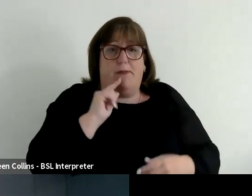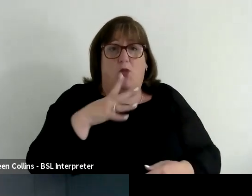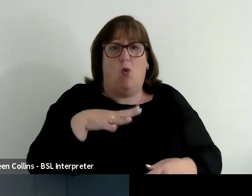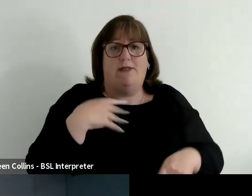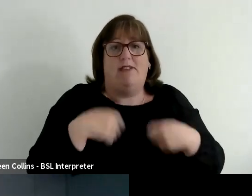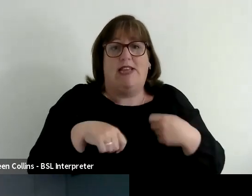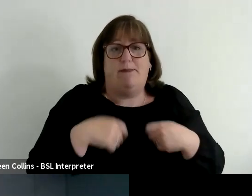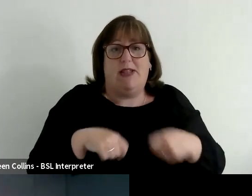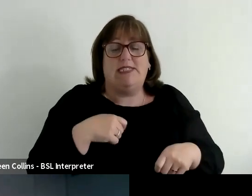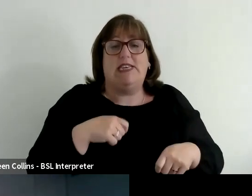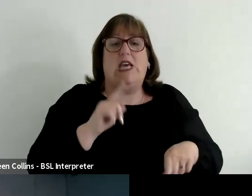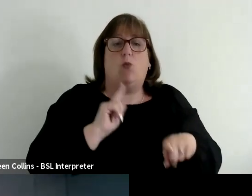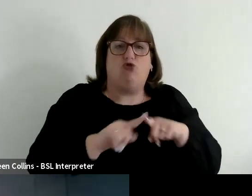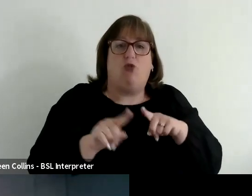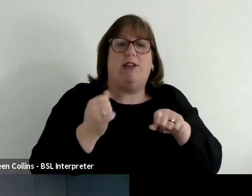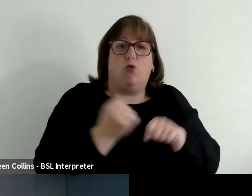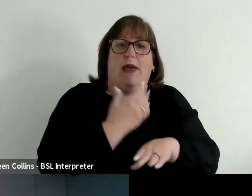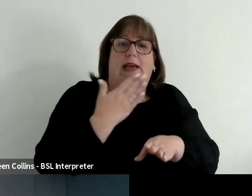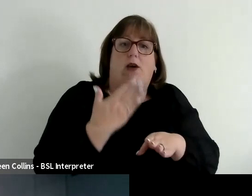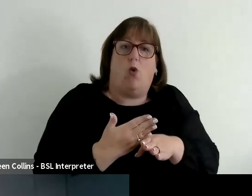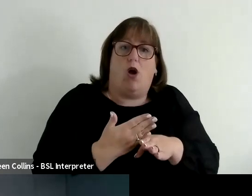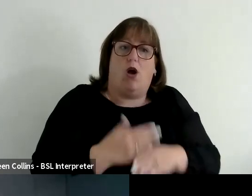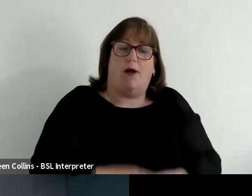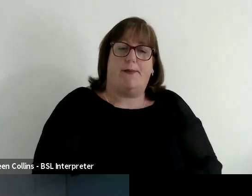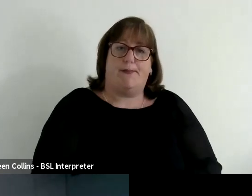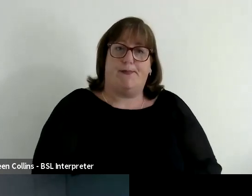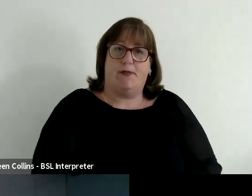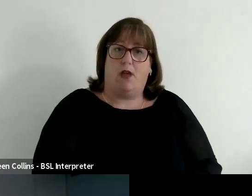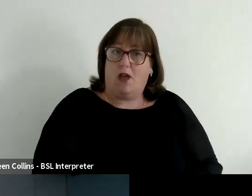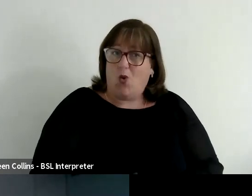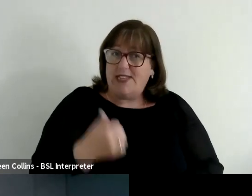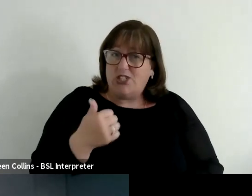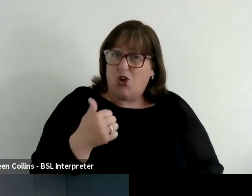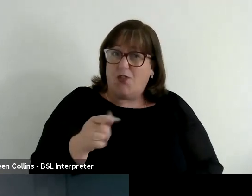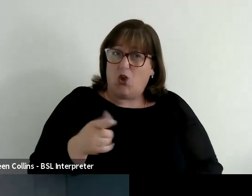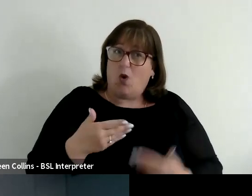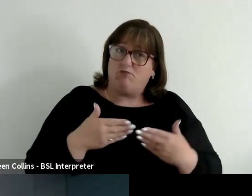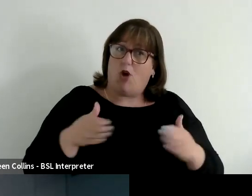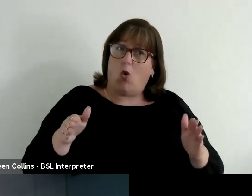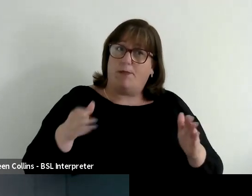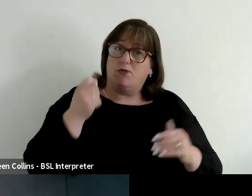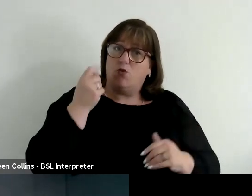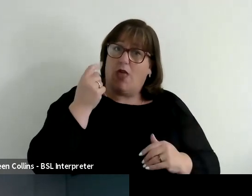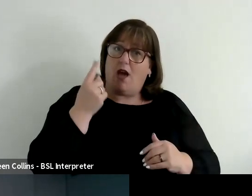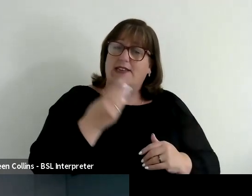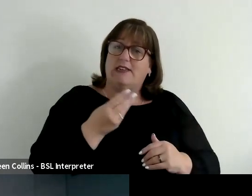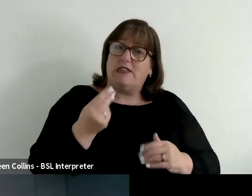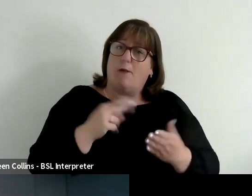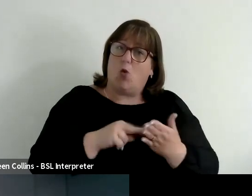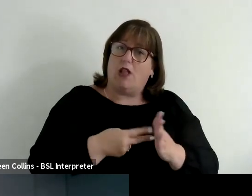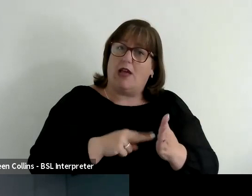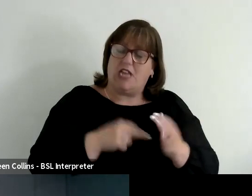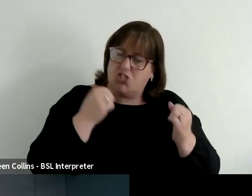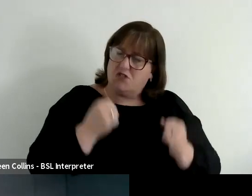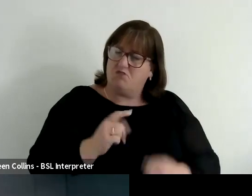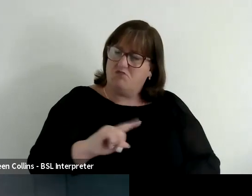make that work. Yeah, it's good to know that you're open to that, because some organisations say, no, it's full-time, 9 to 5 or nothing. And yeah, if you're going to